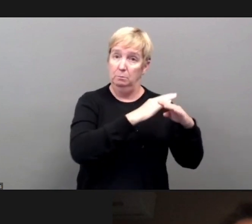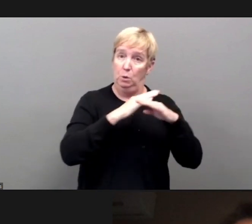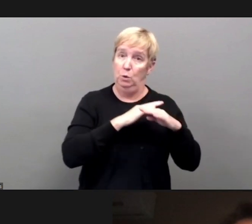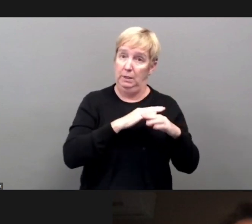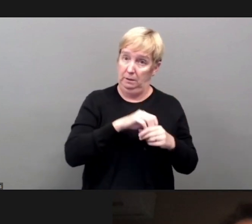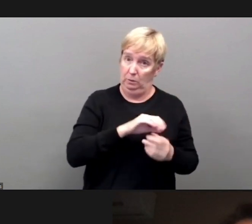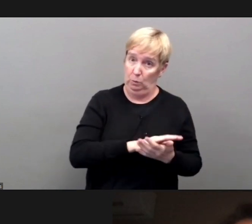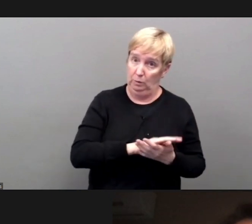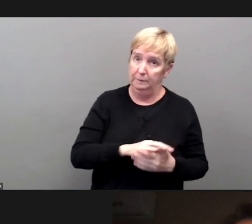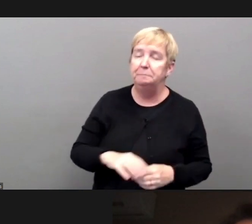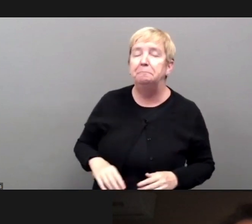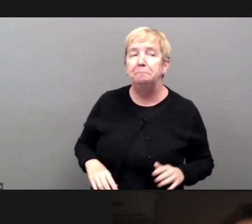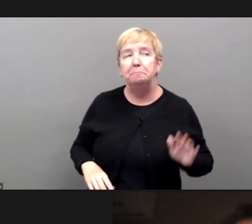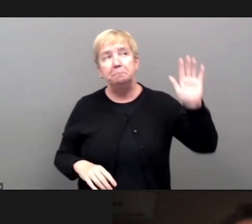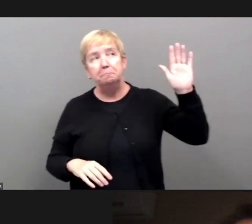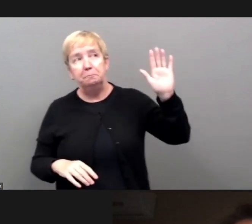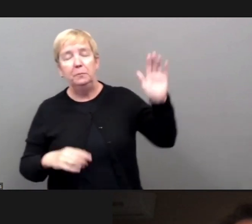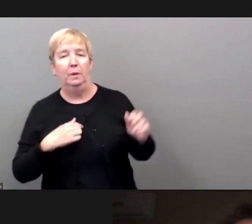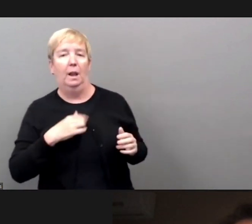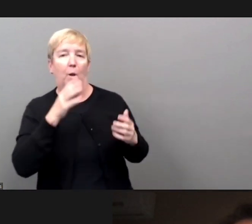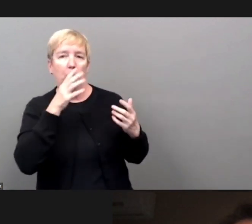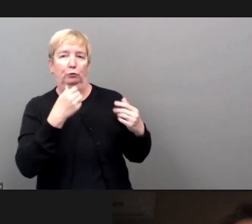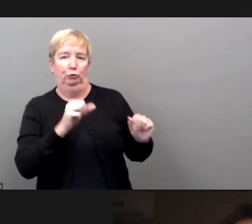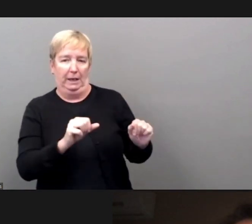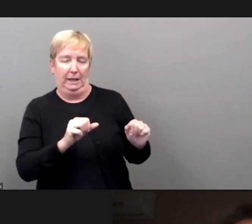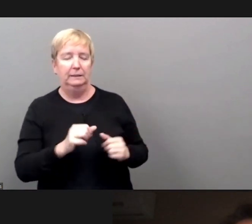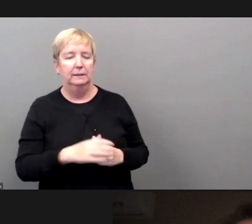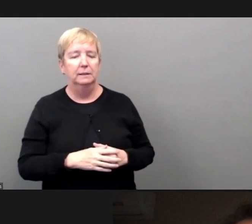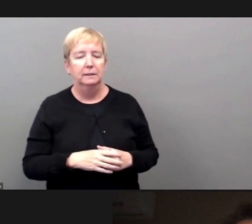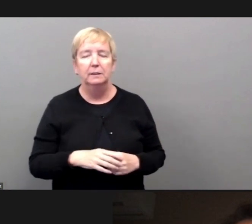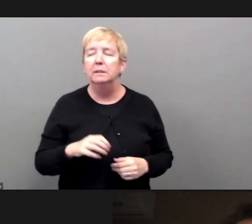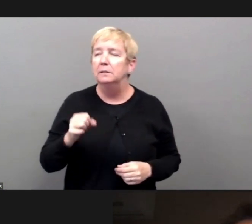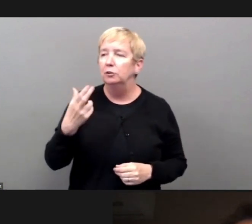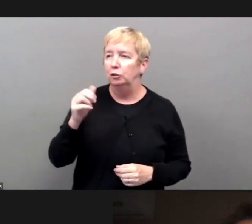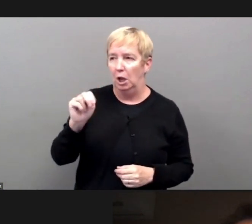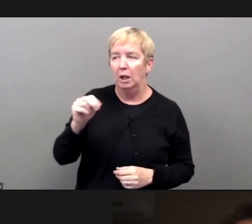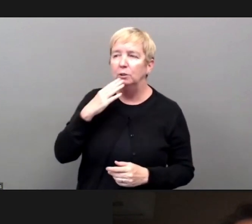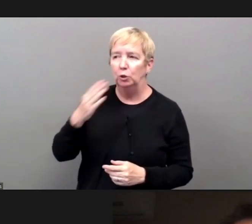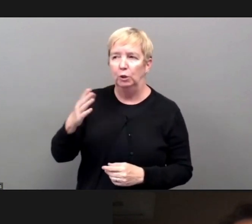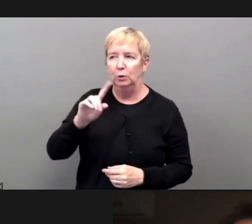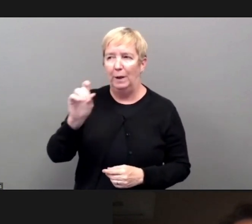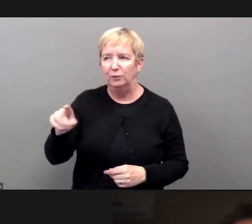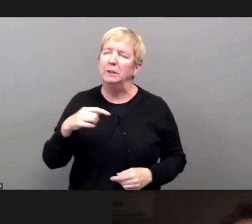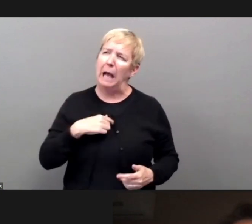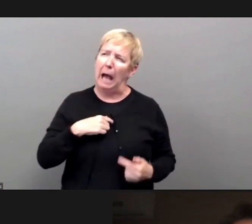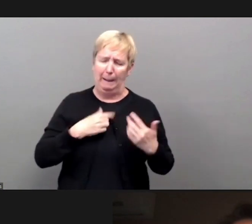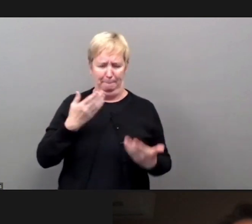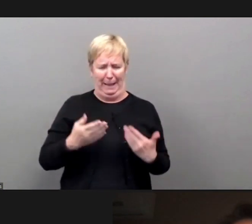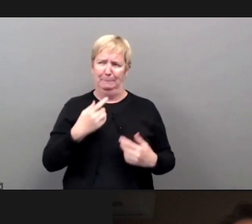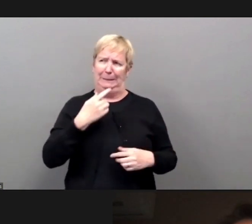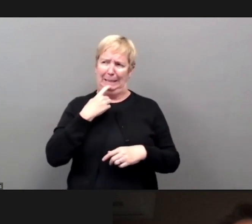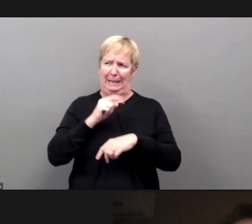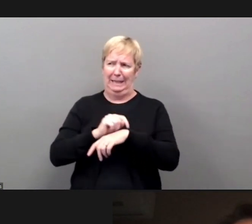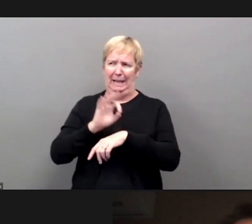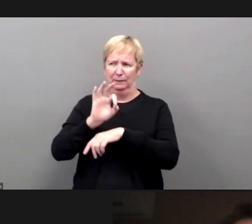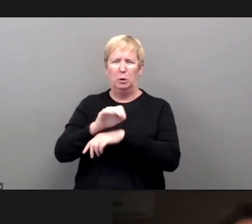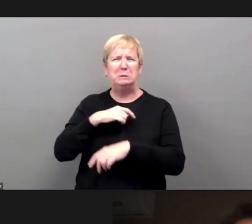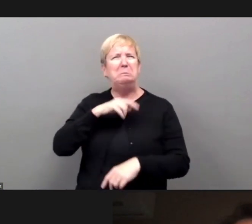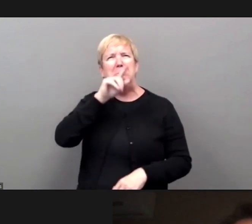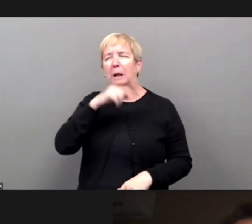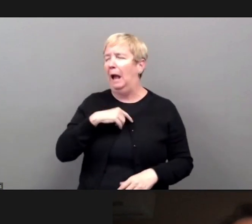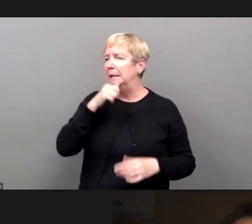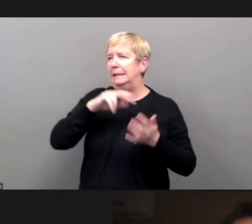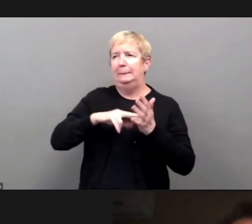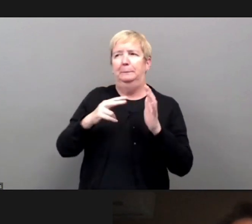Let me just take a quick shot at both of those, Sean. Good questions. I might have used the phrase task force. I didn't mean it in the sort of